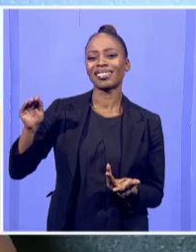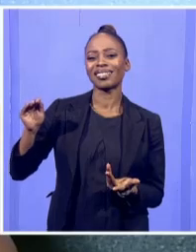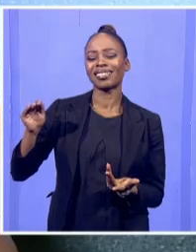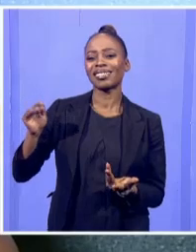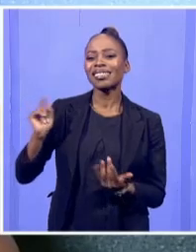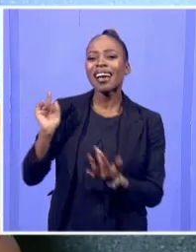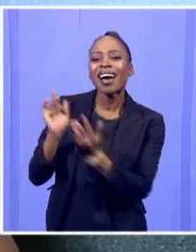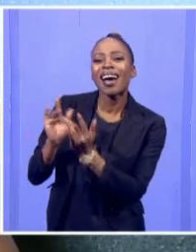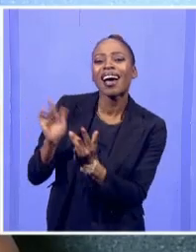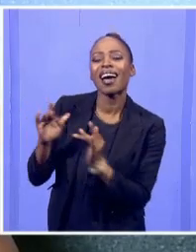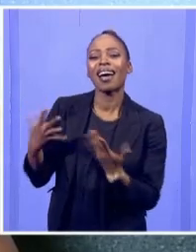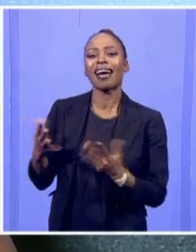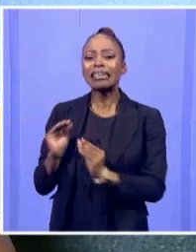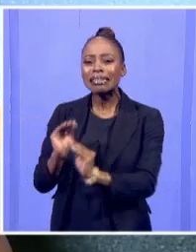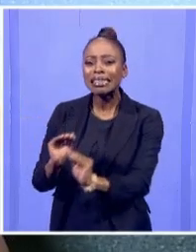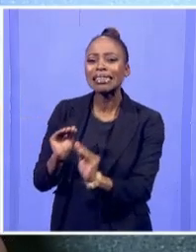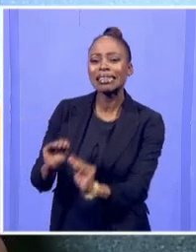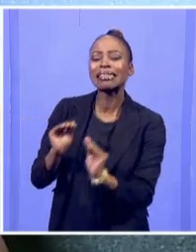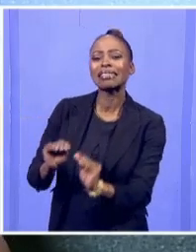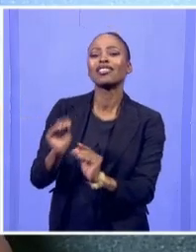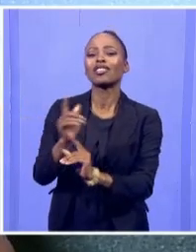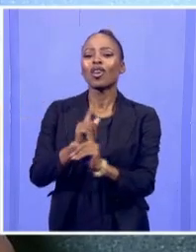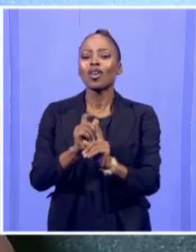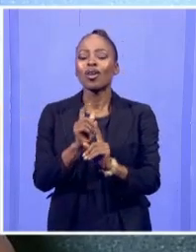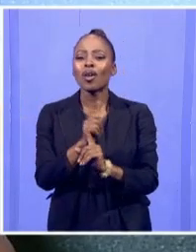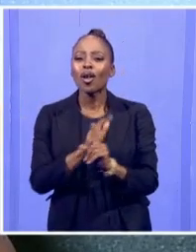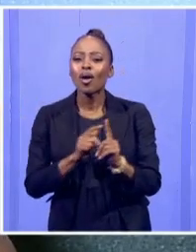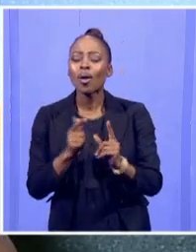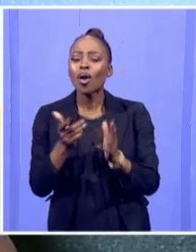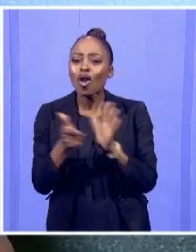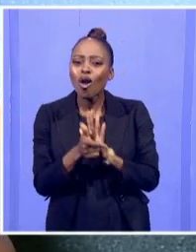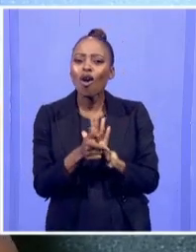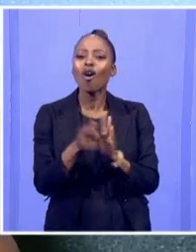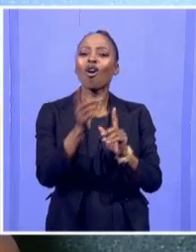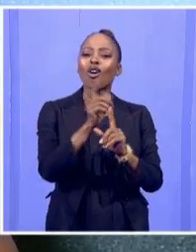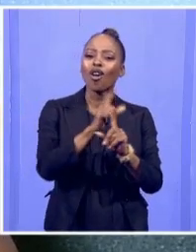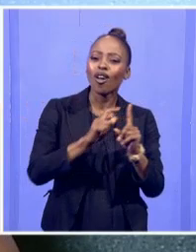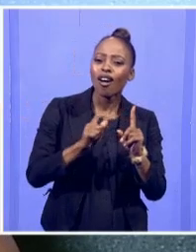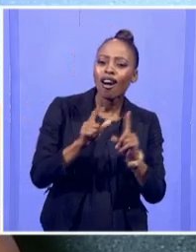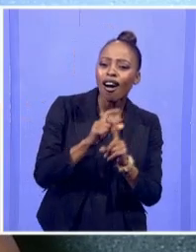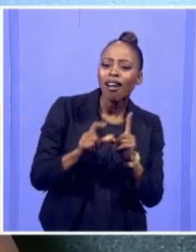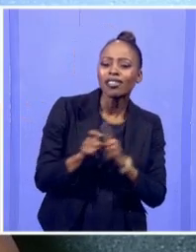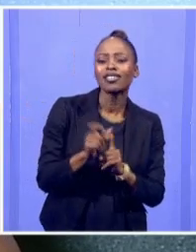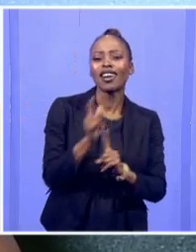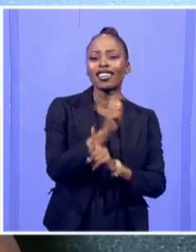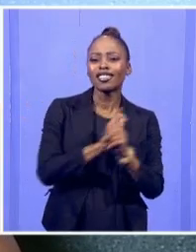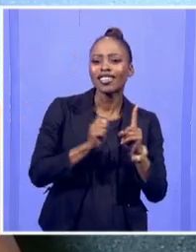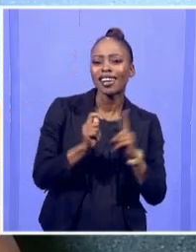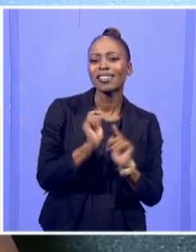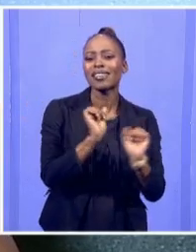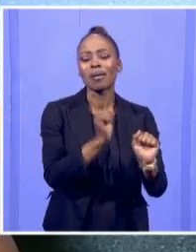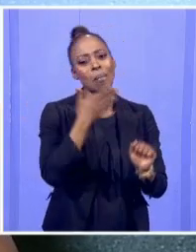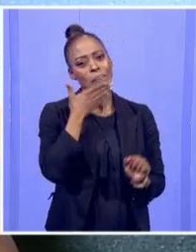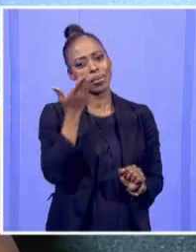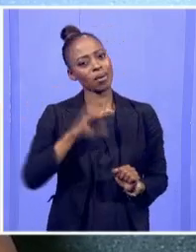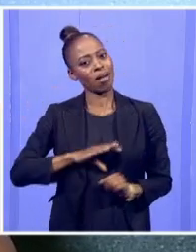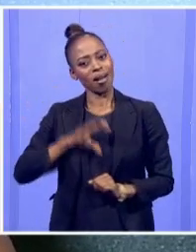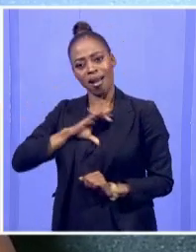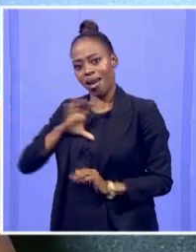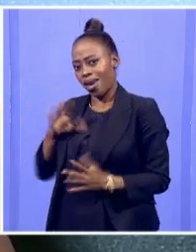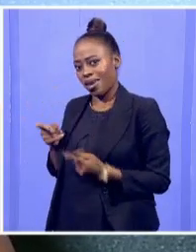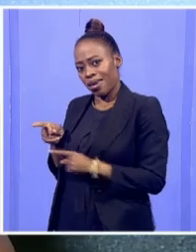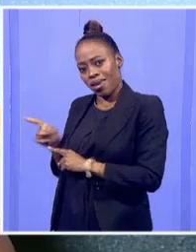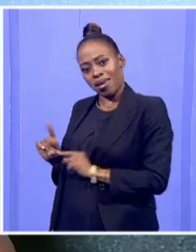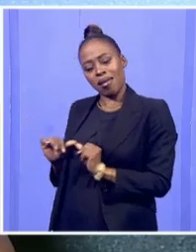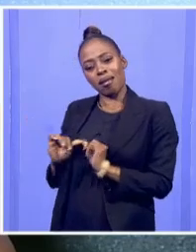been able to teach her the ways and traditions of the Balobedu people. So they're not confident that she will be able to carry forward